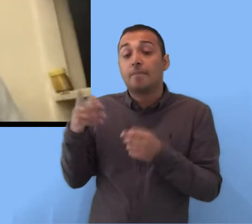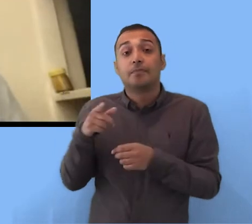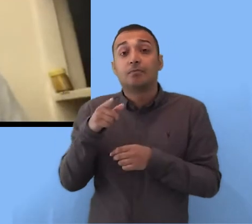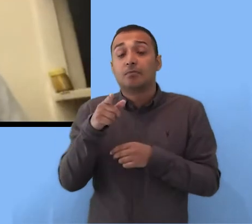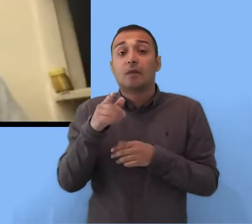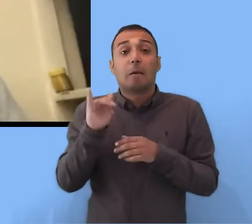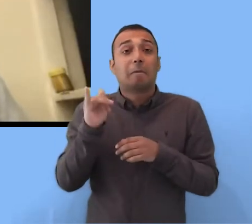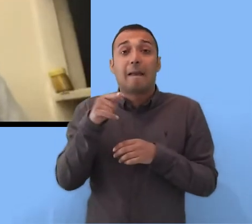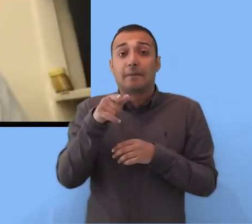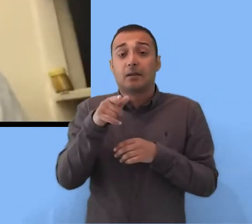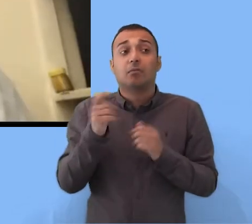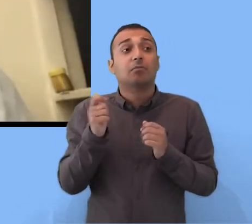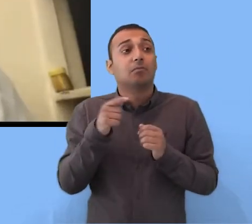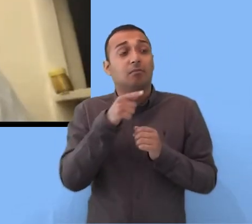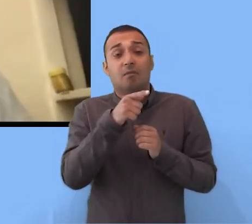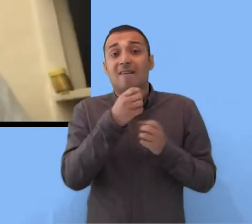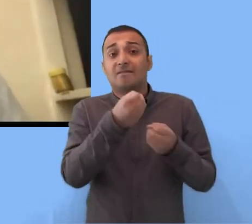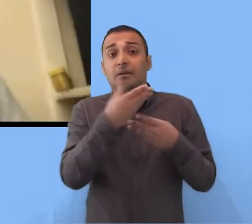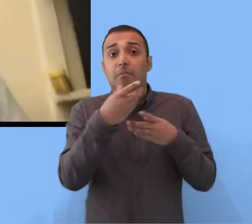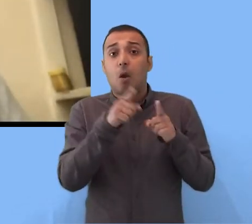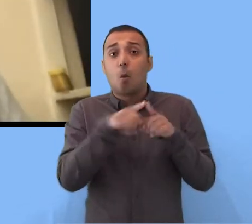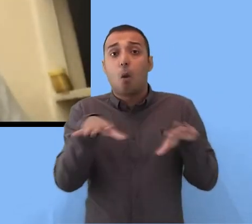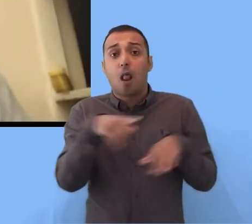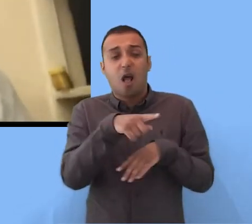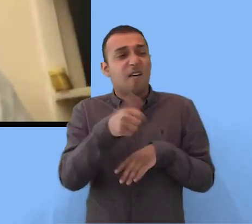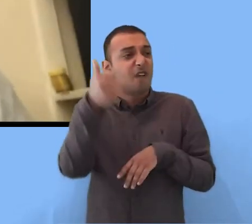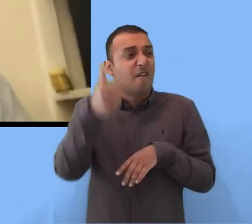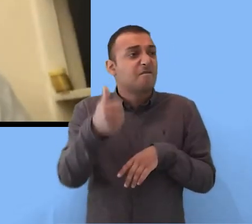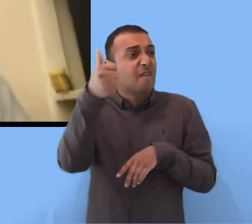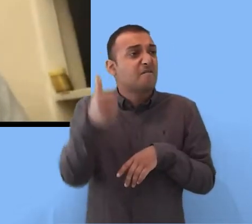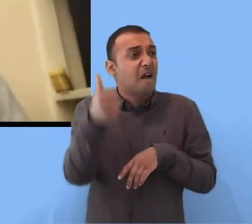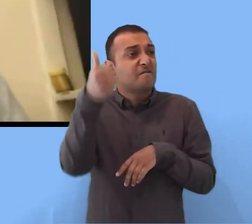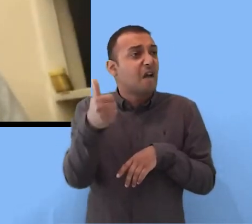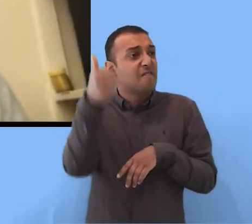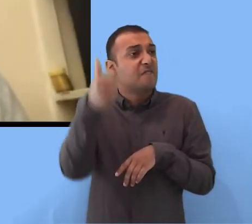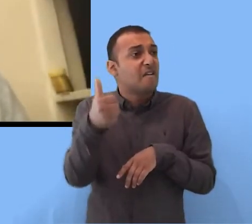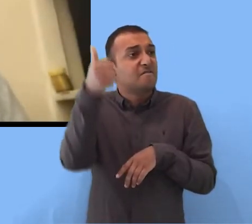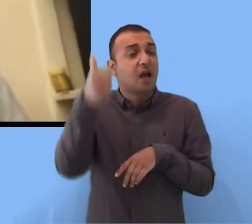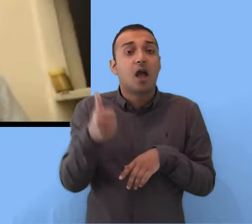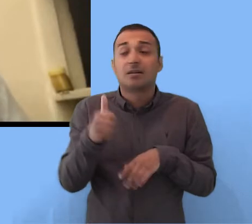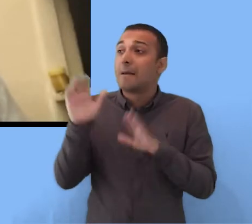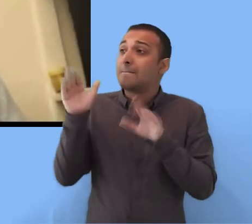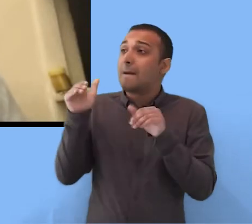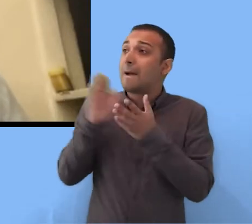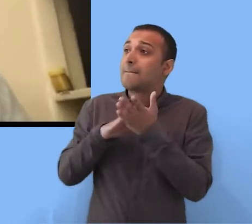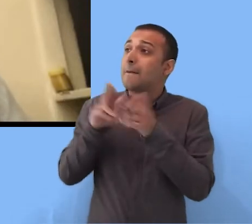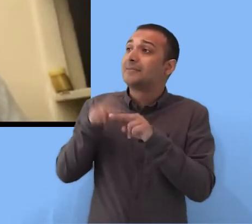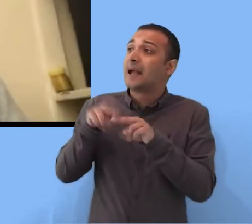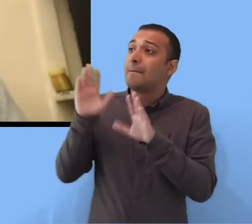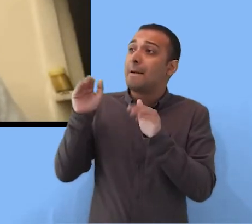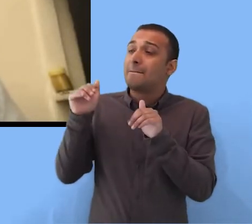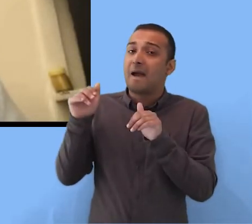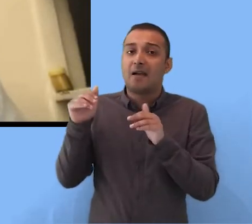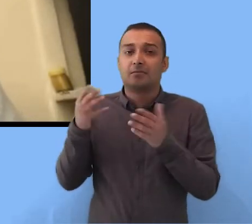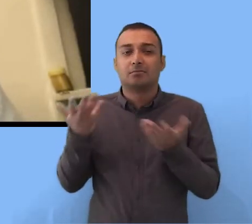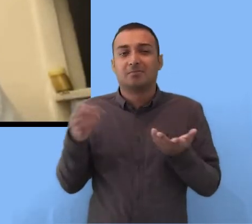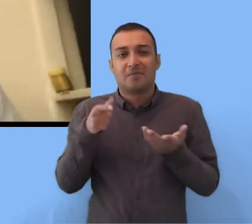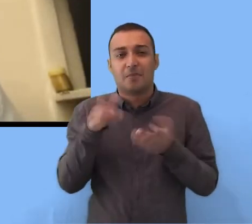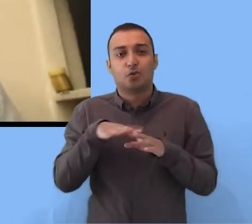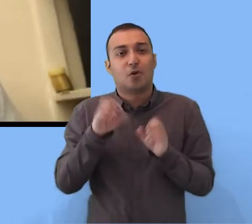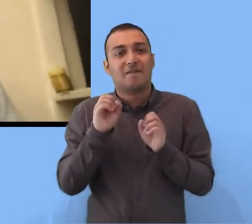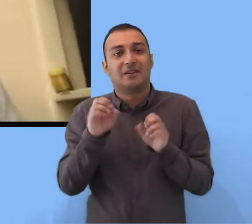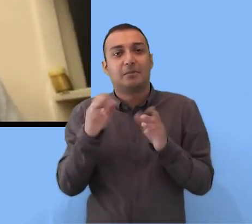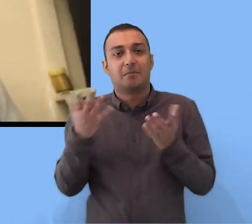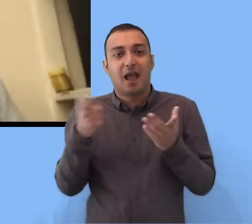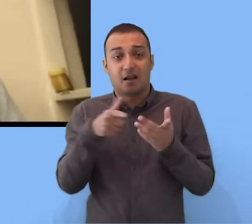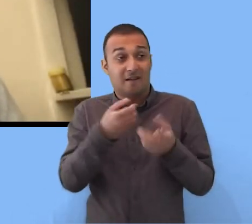will give feedback, say, your child's fine, your child's okay, had a brilliant day, bye mum, bye dad. It's important that we're honest. It's important